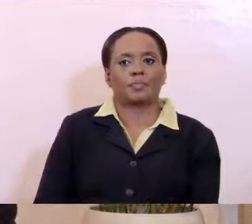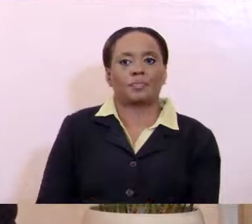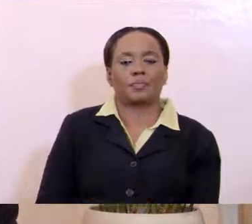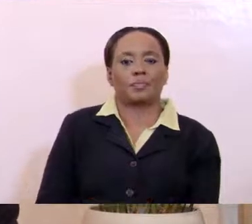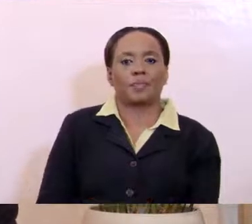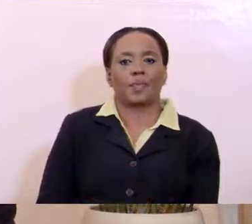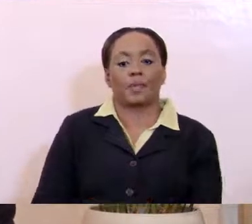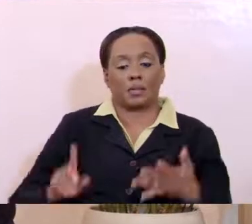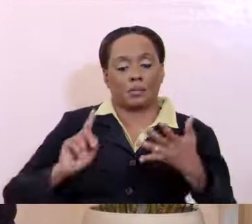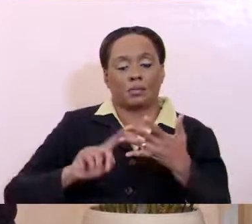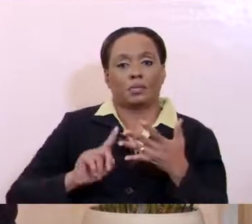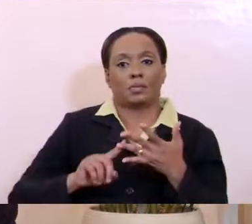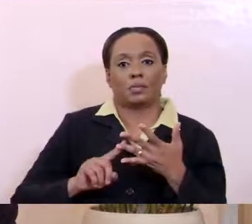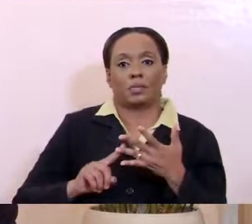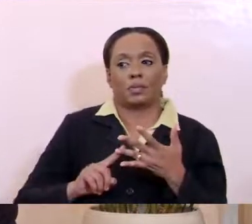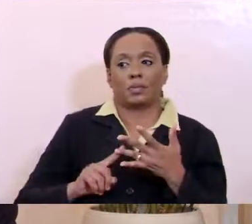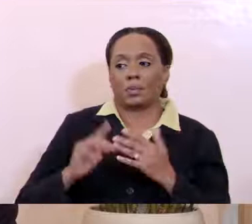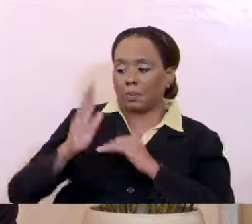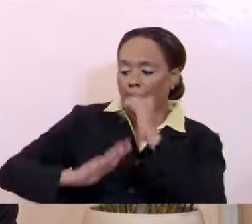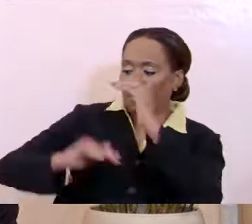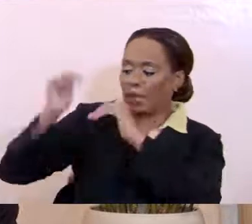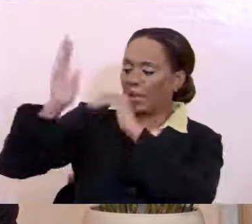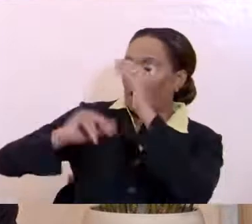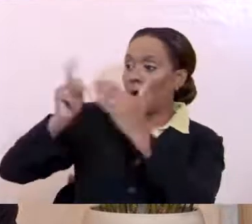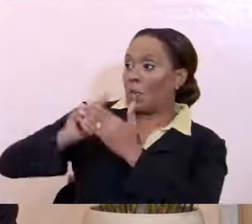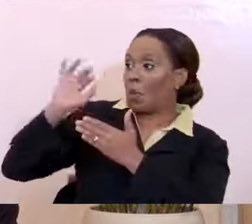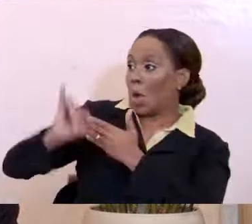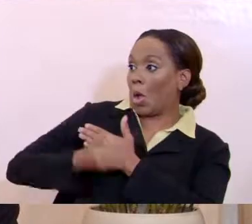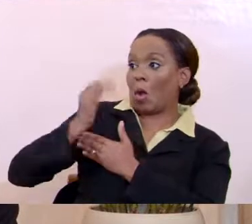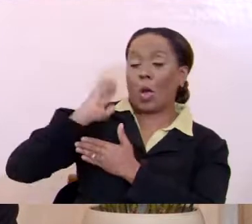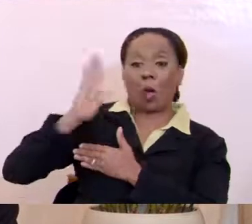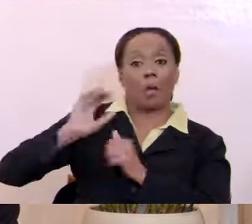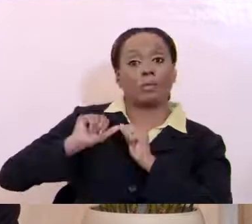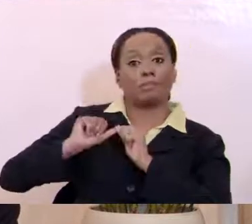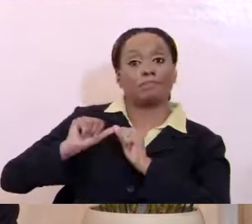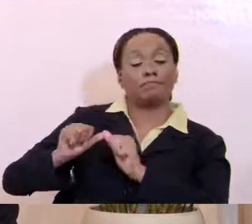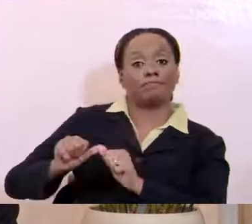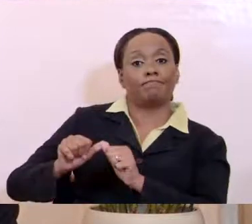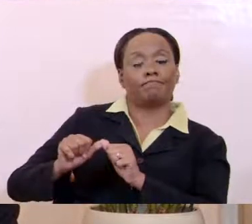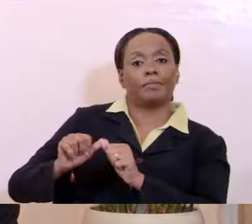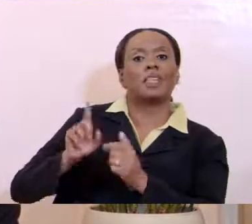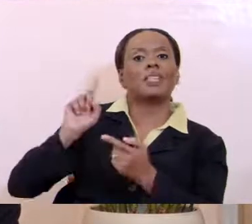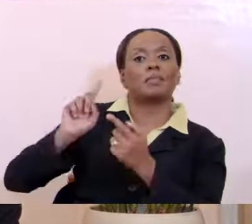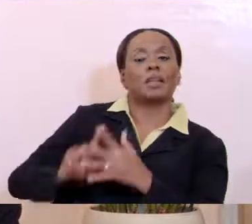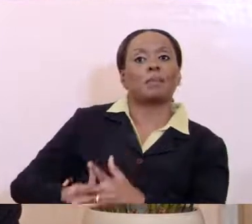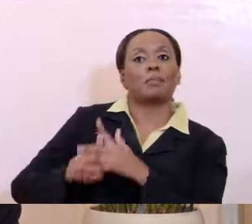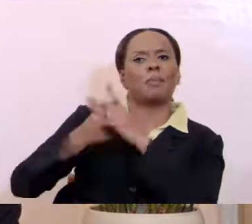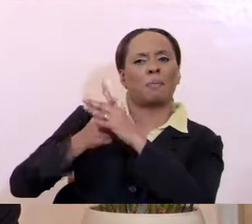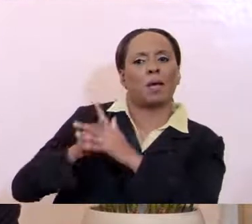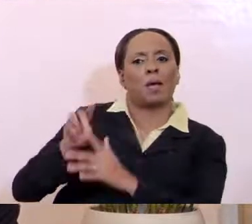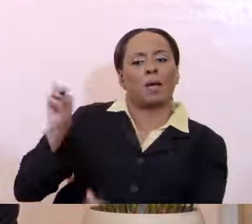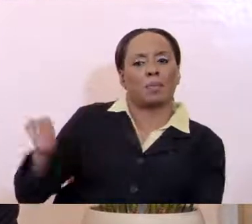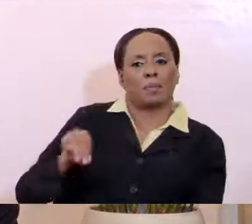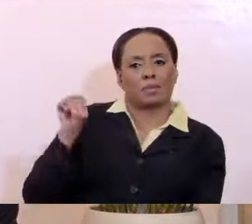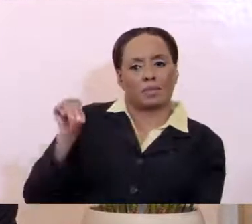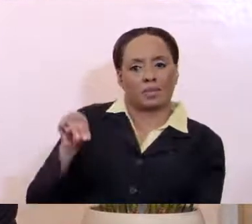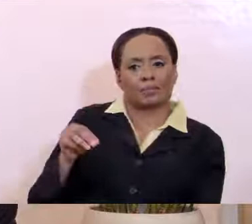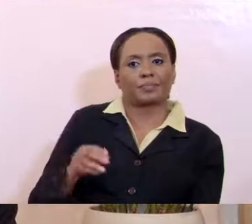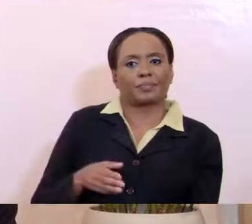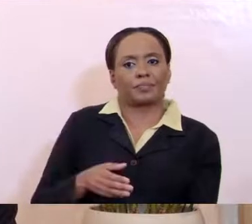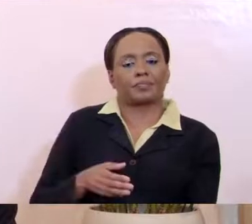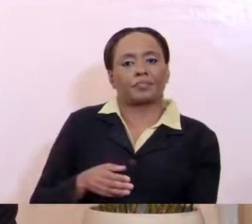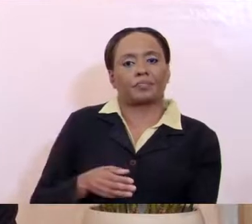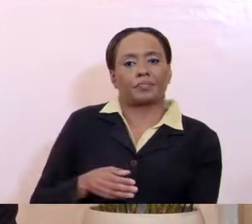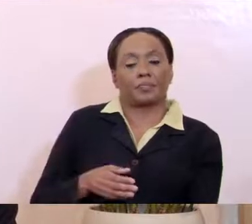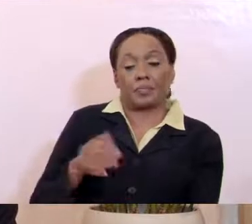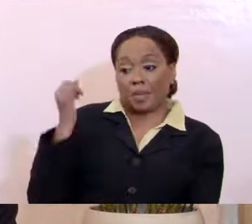Construction projects will be able to resume on Monday. And obviously, if construction projects are going to resume,